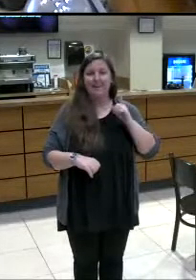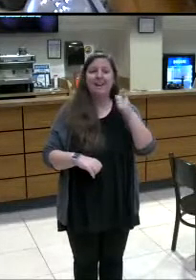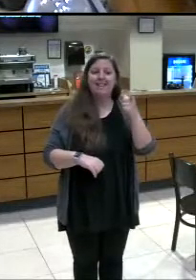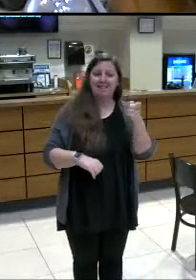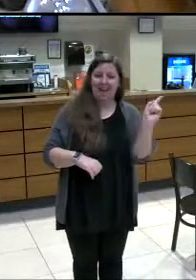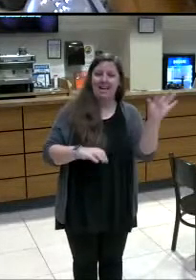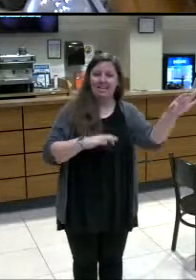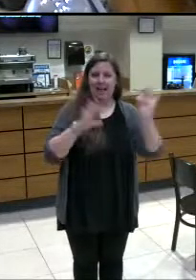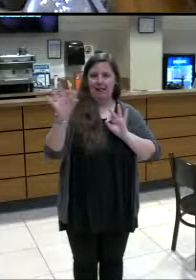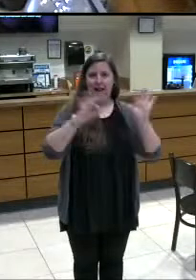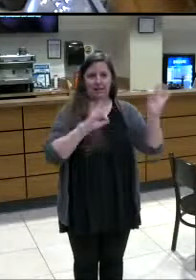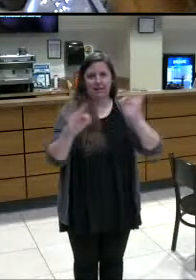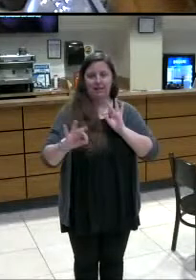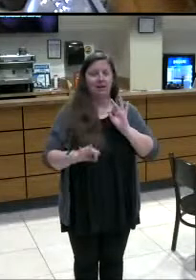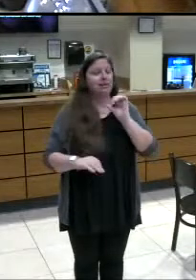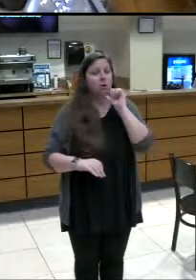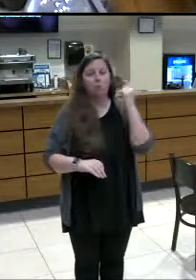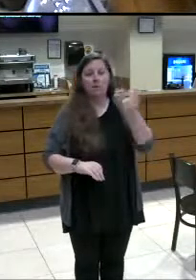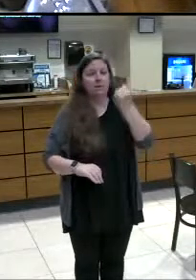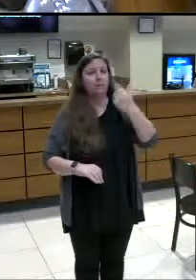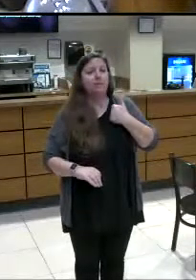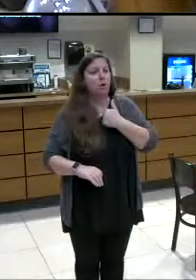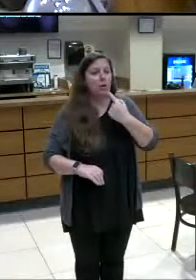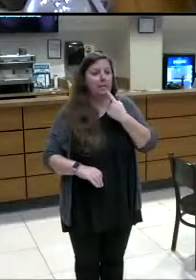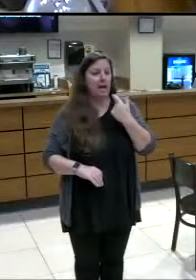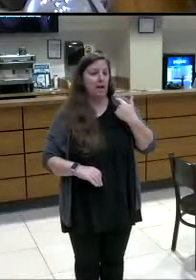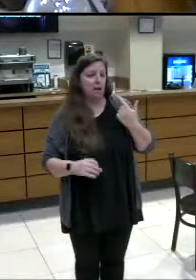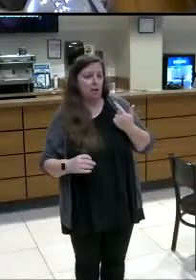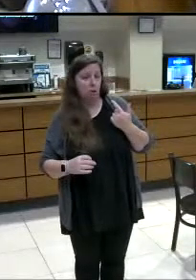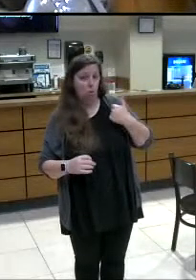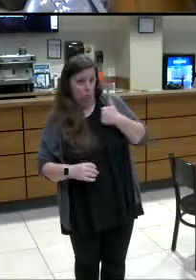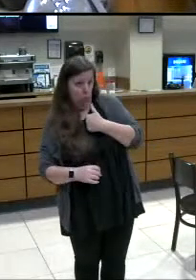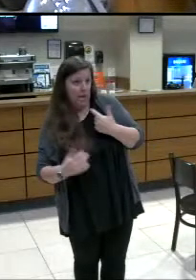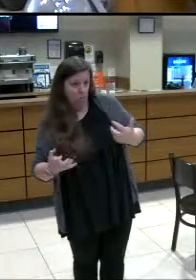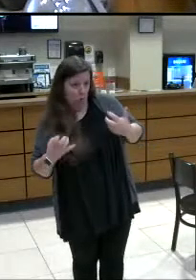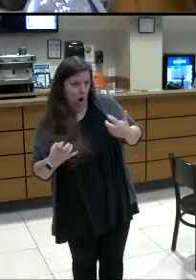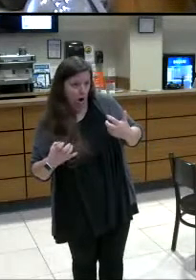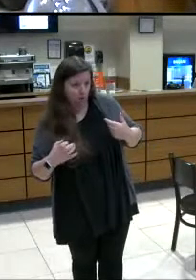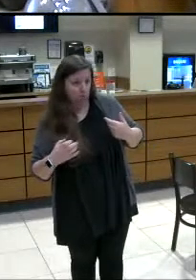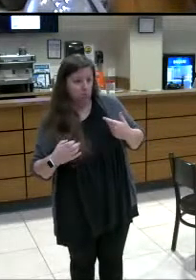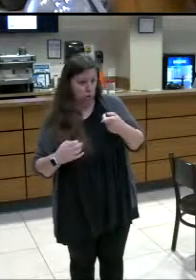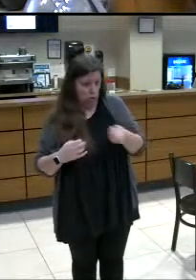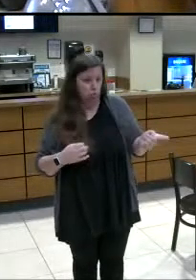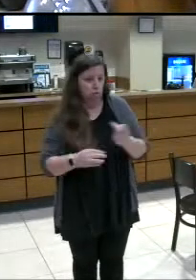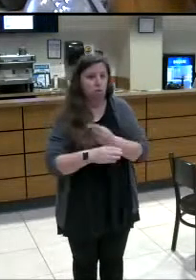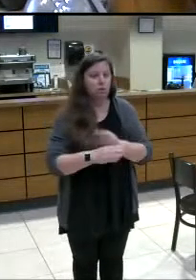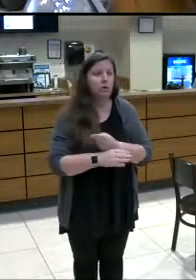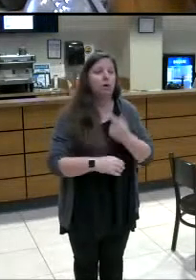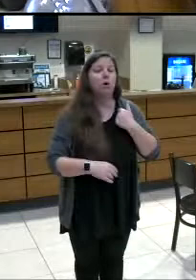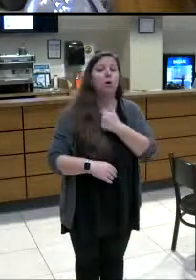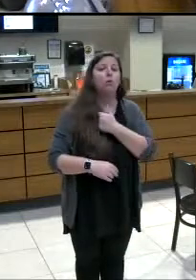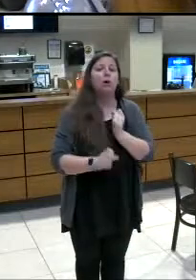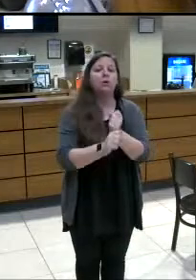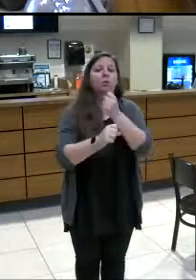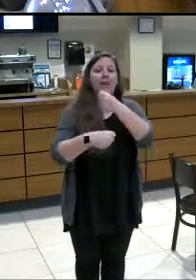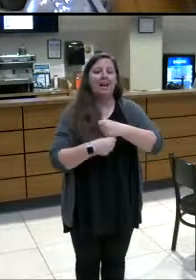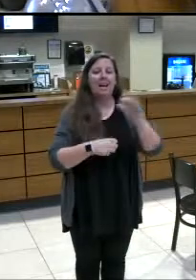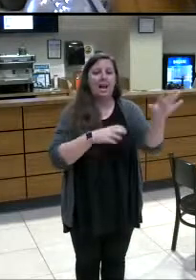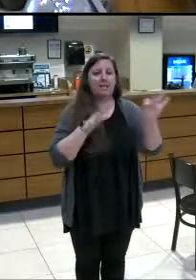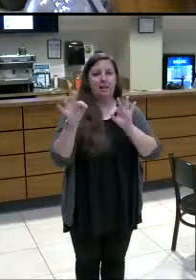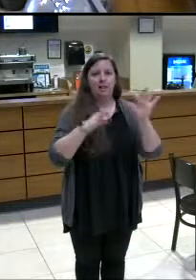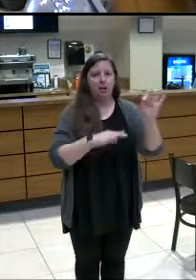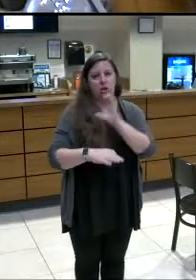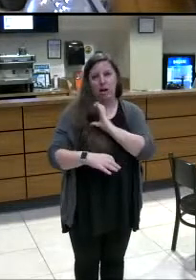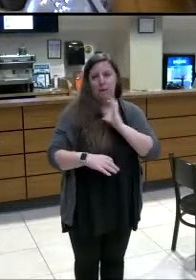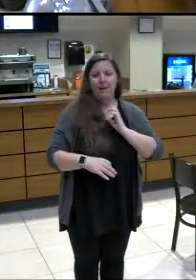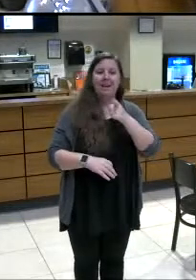we said, this is something that we want to do. We created a selection committee that selected those things.